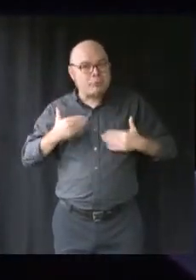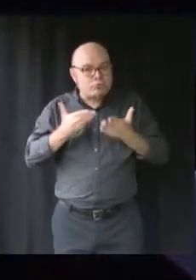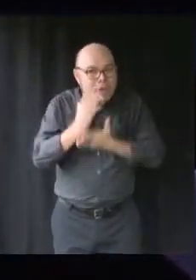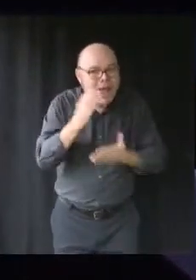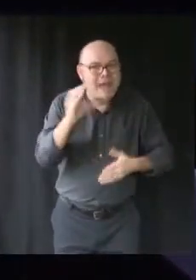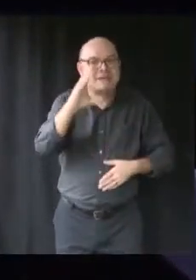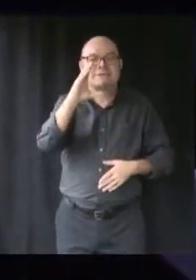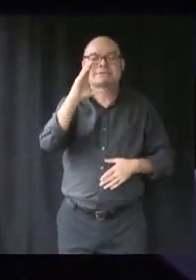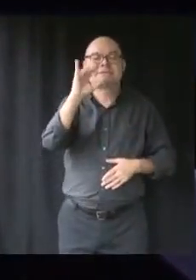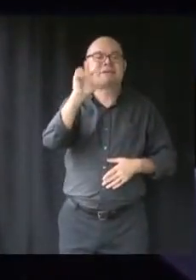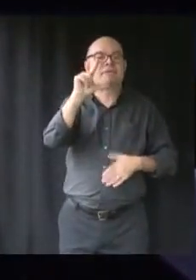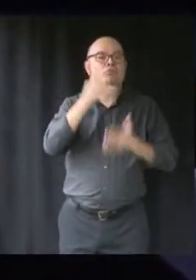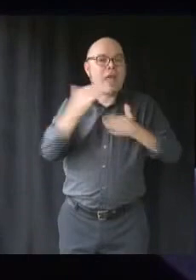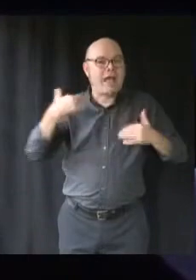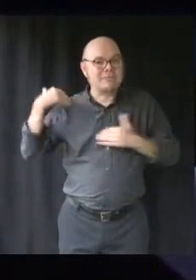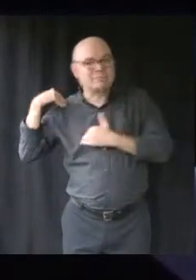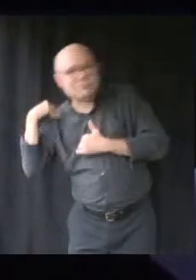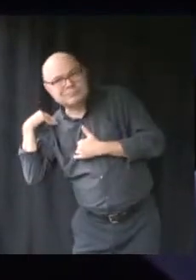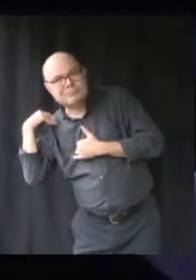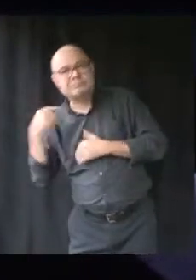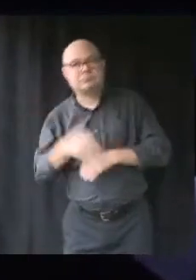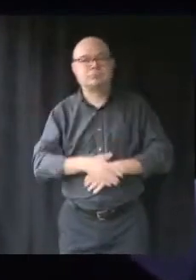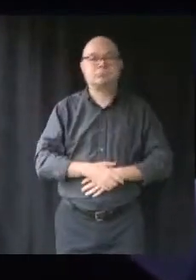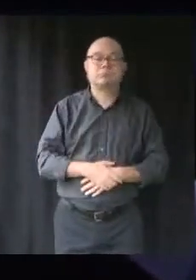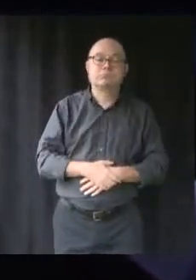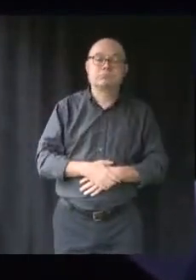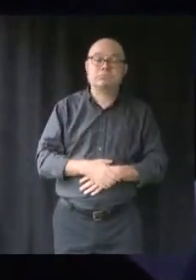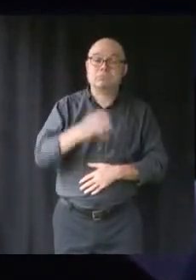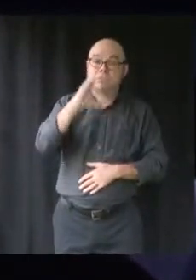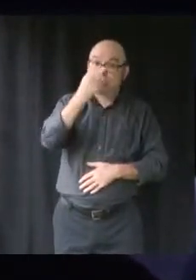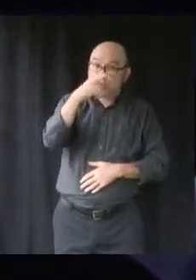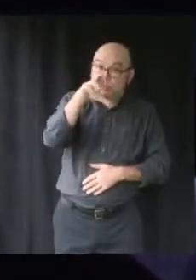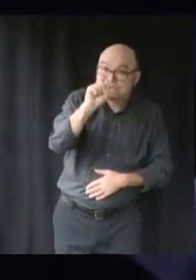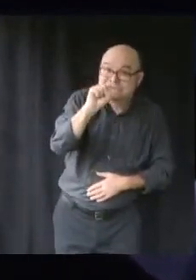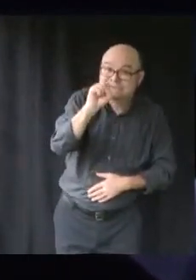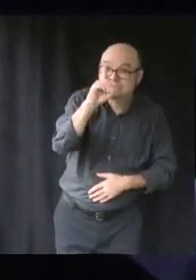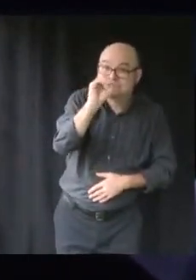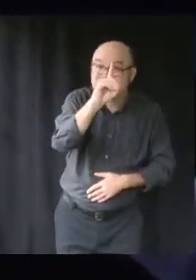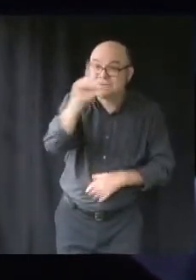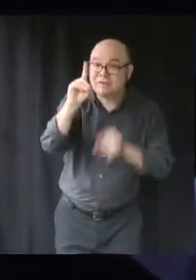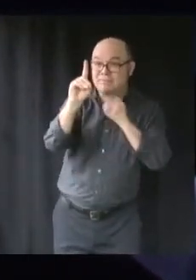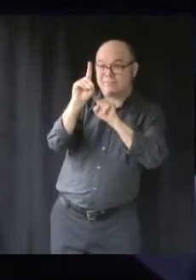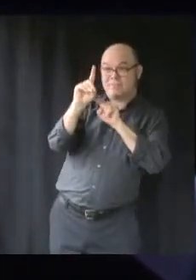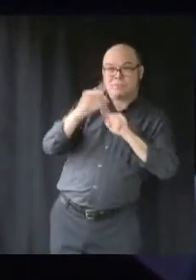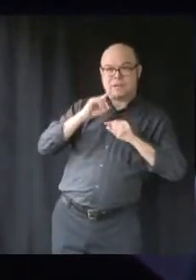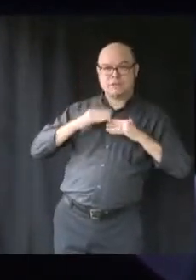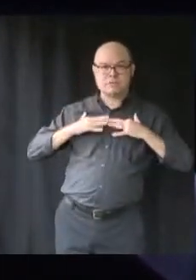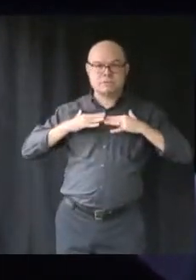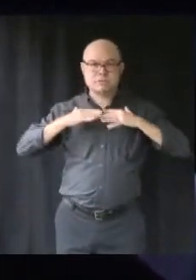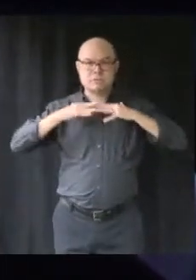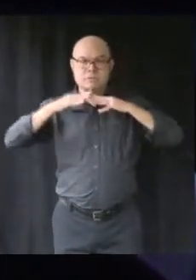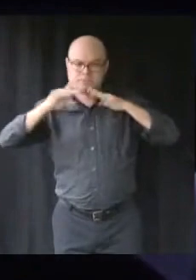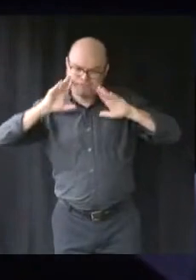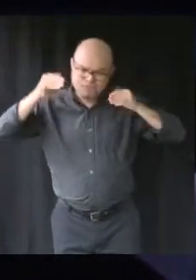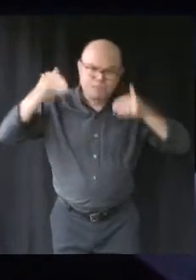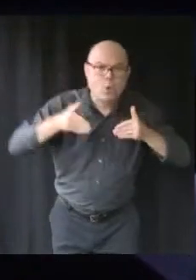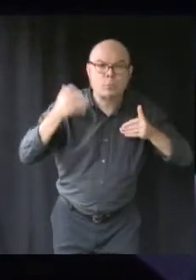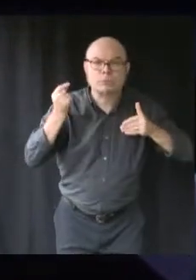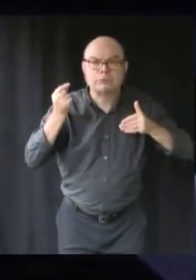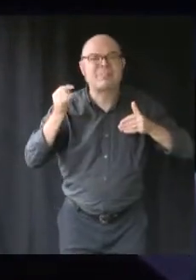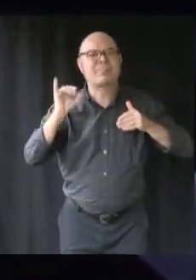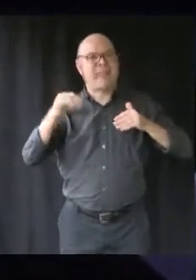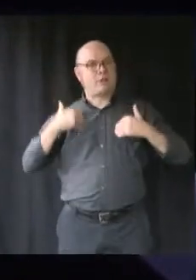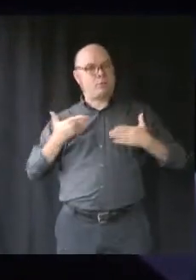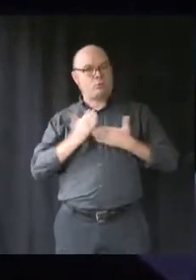dynamic places dedicated to human rights teaching, to research and engagement. This rededication rightfully